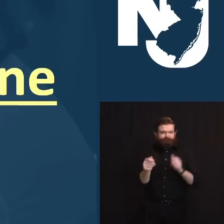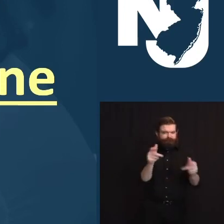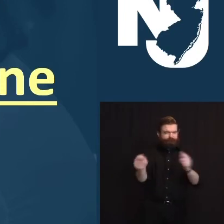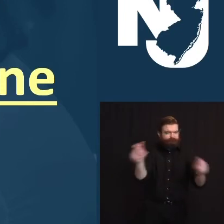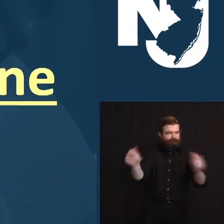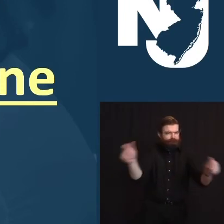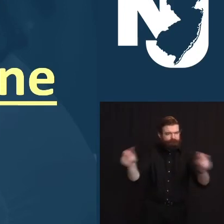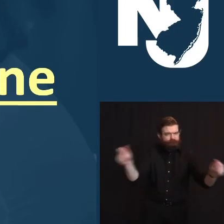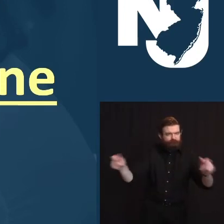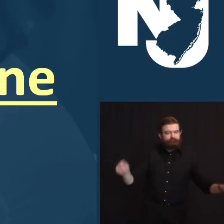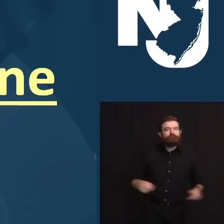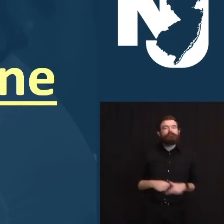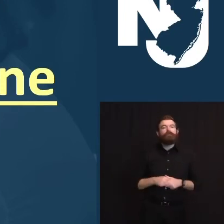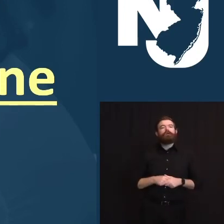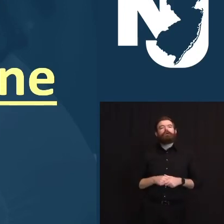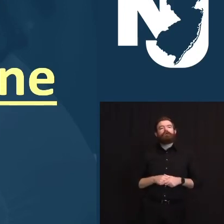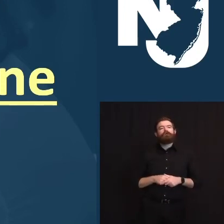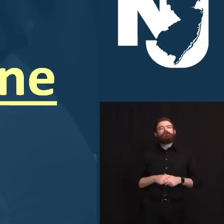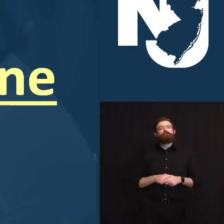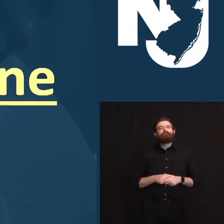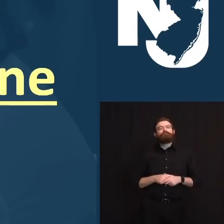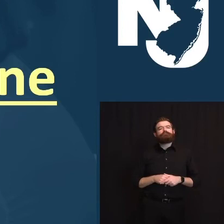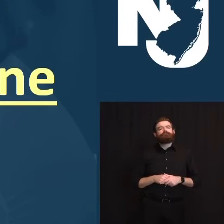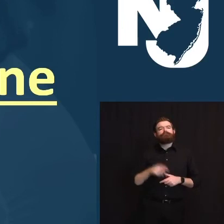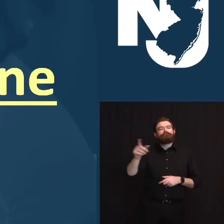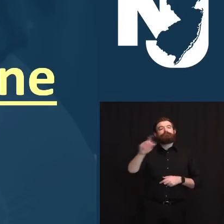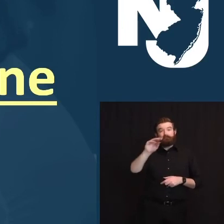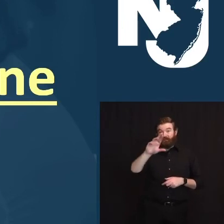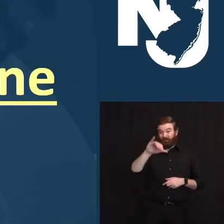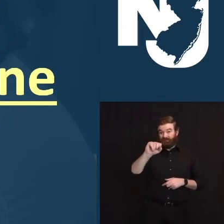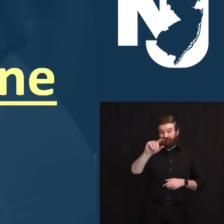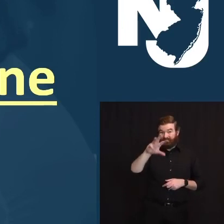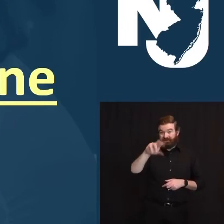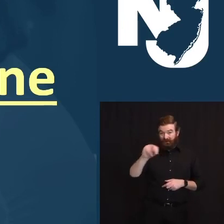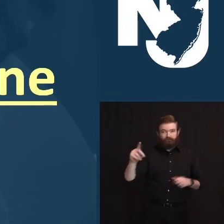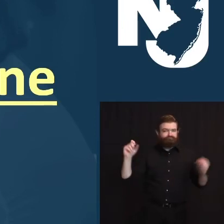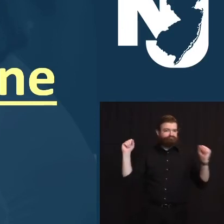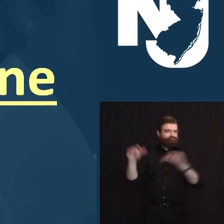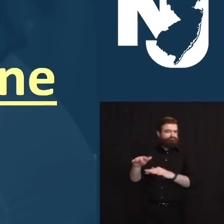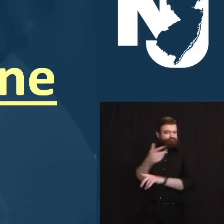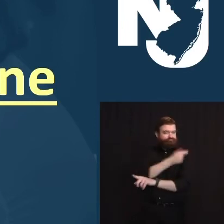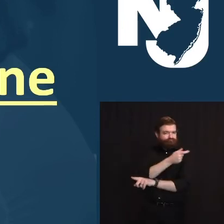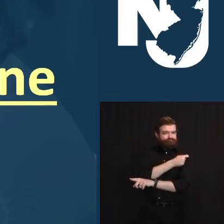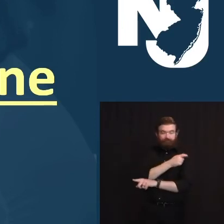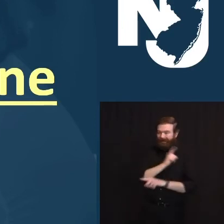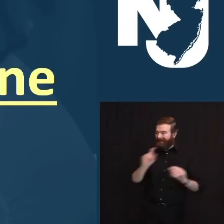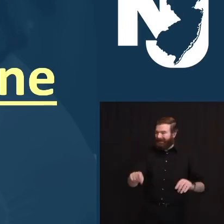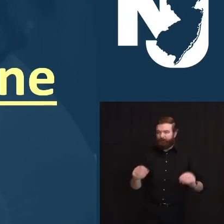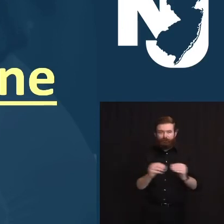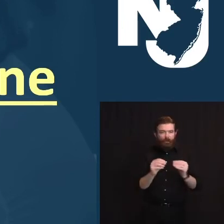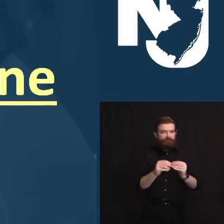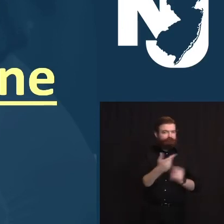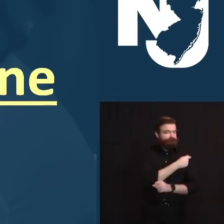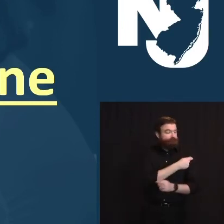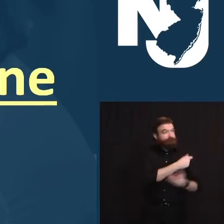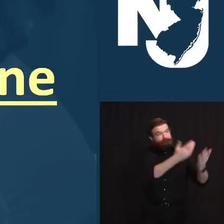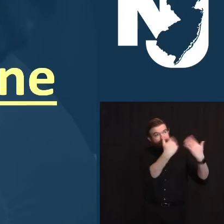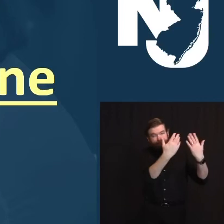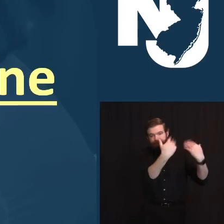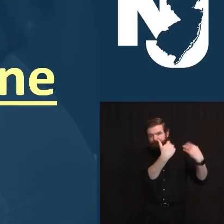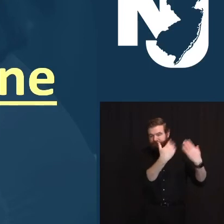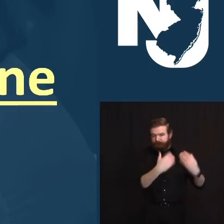All we need are the millions of doses that we had been promised months ago. And I am much more confident today than I was on Tuesday